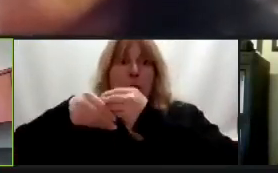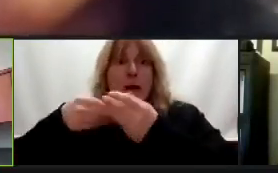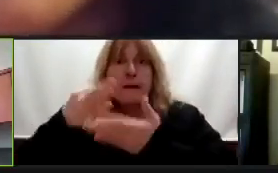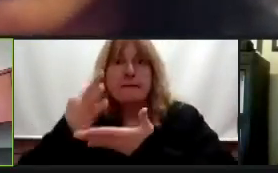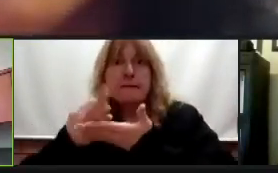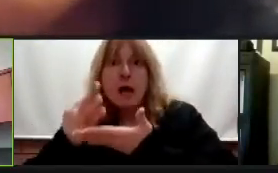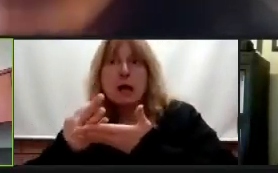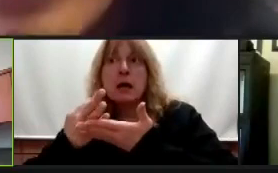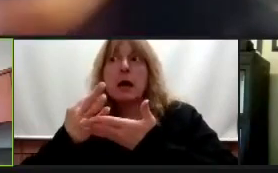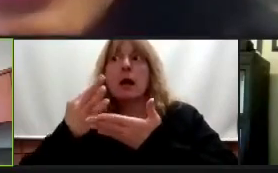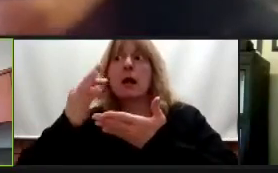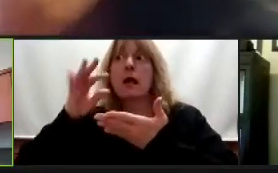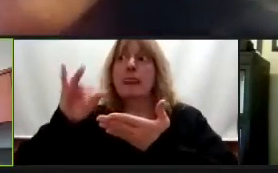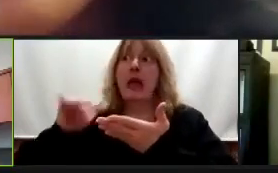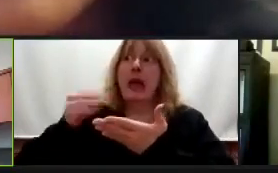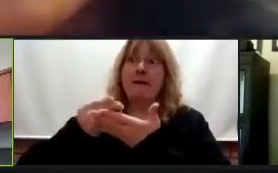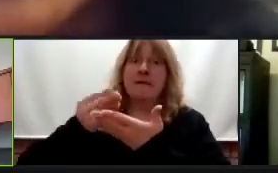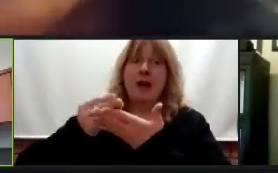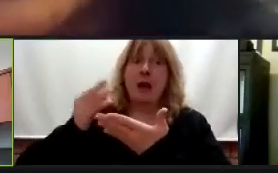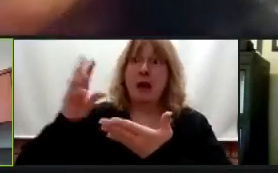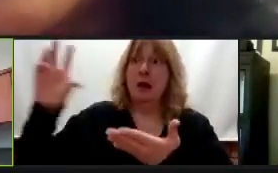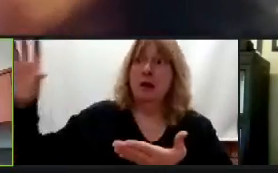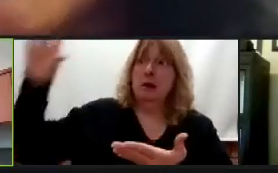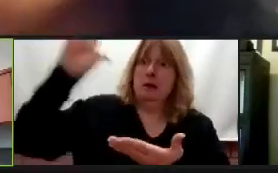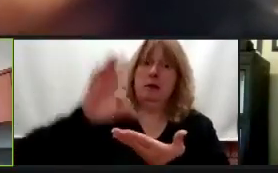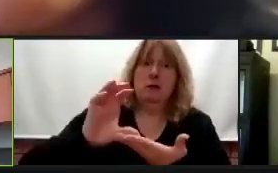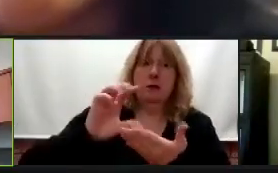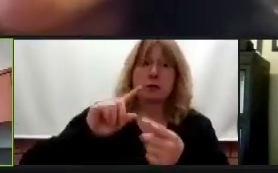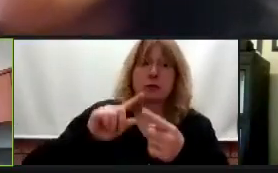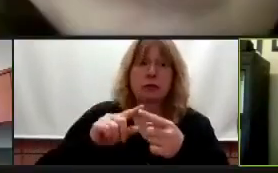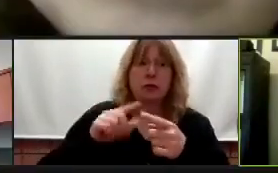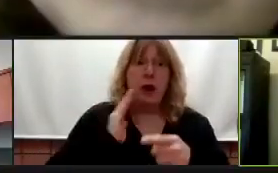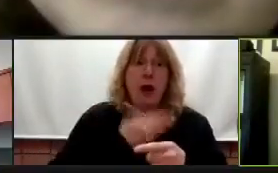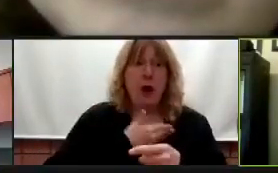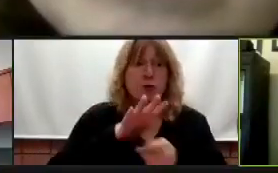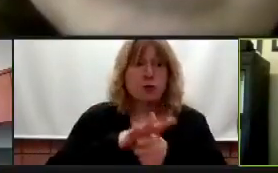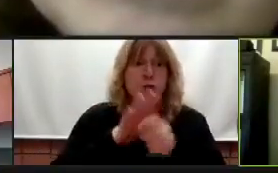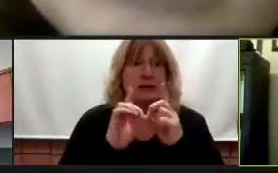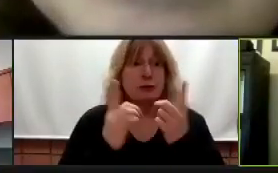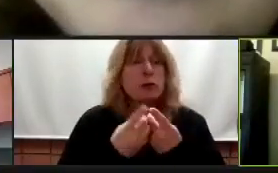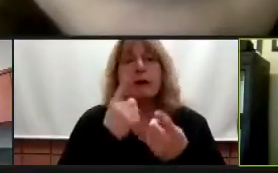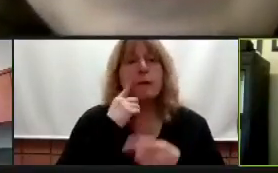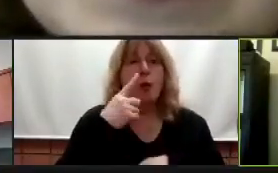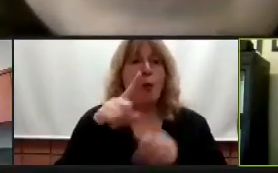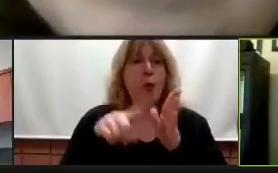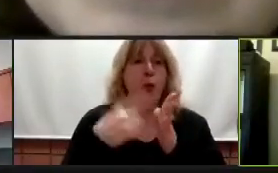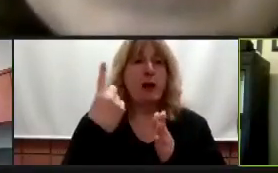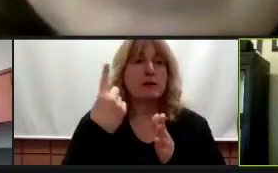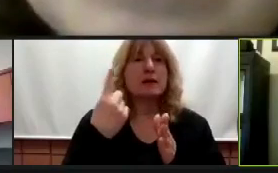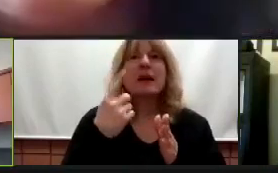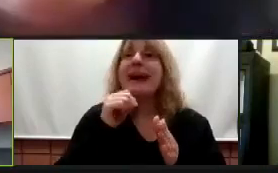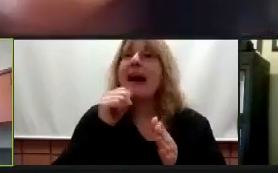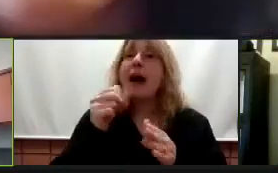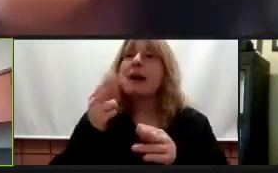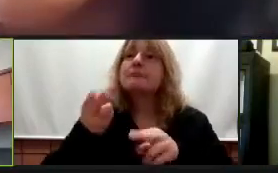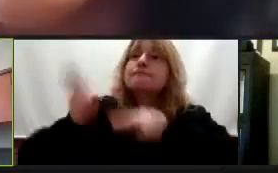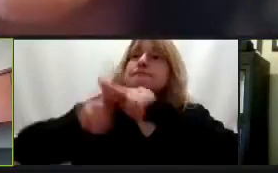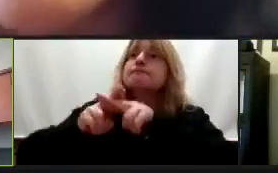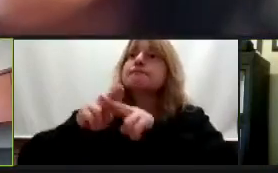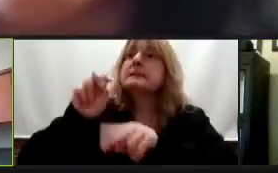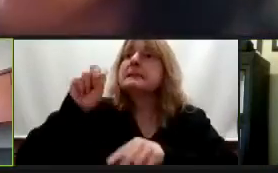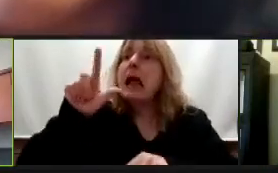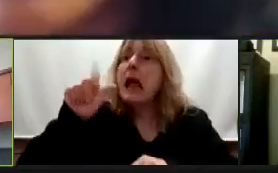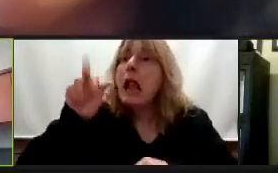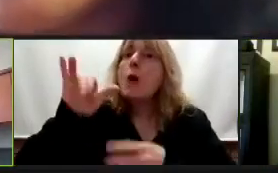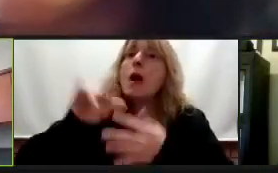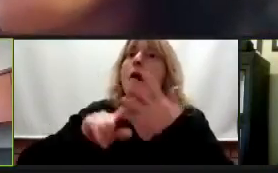to districts is one-time funding. So when we think about the increase of salaries and those kinds of things, it's not recurring money. So